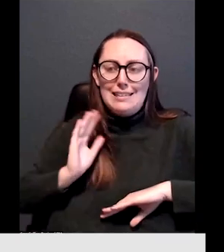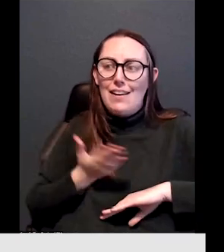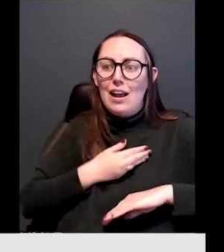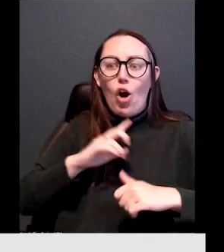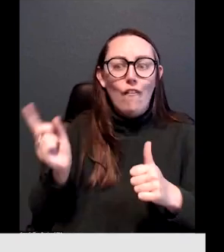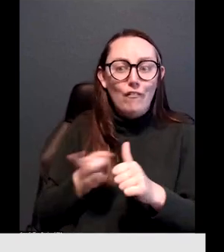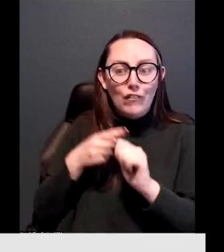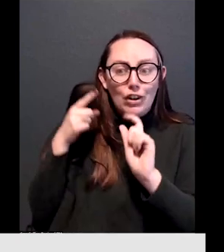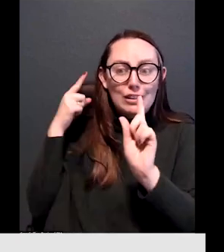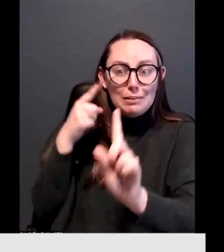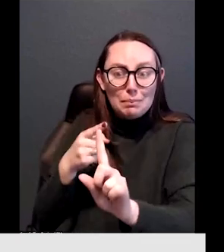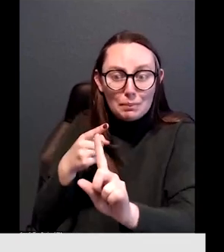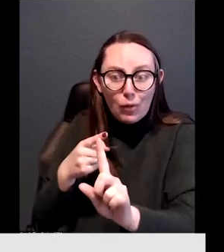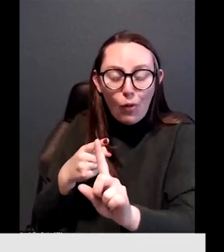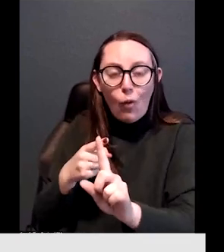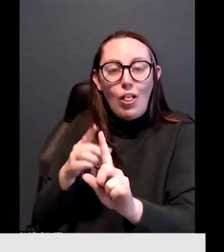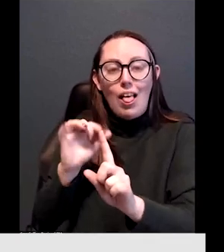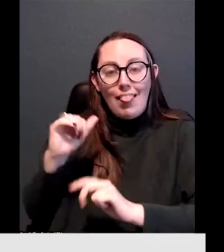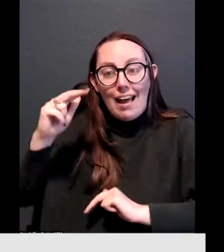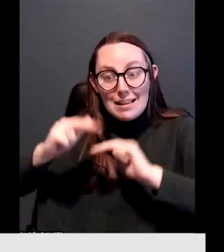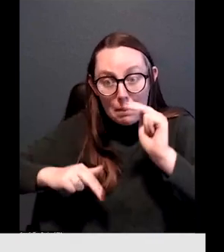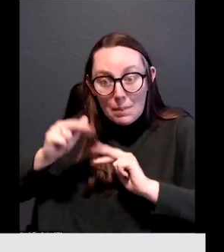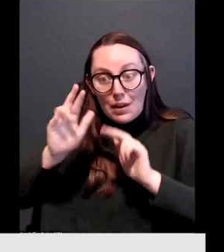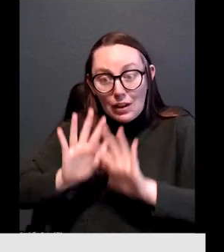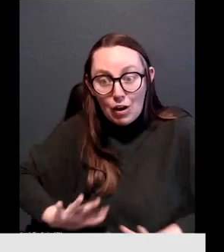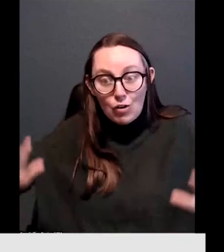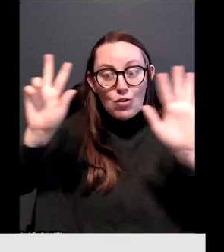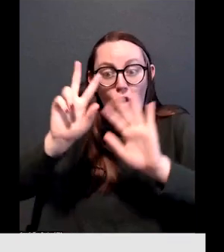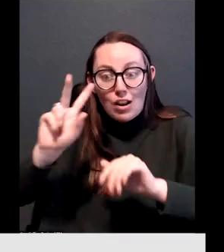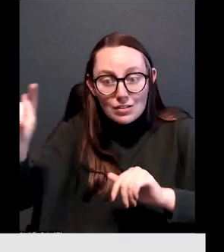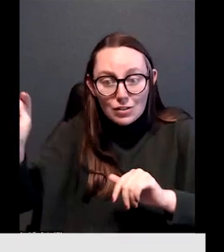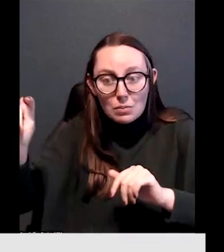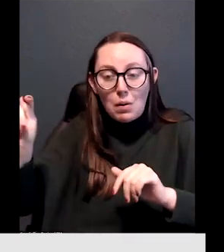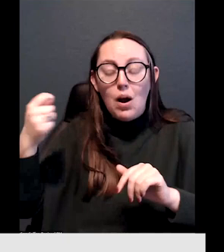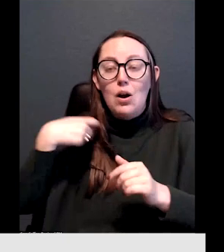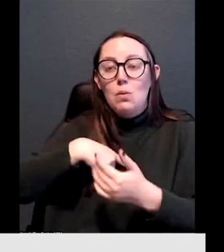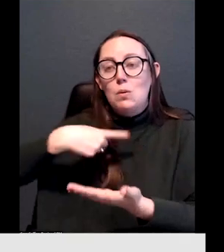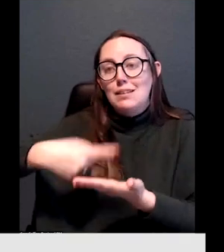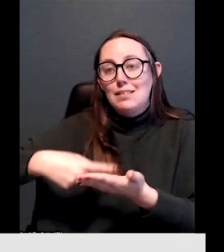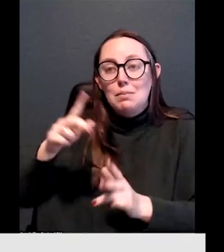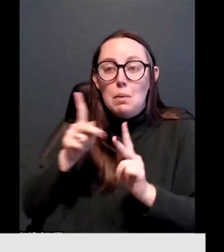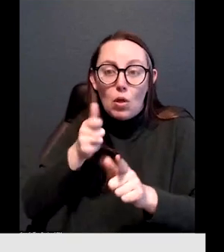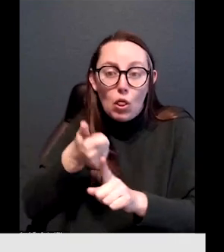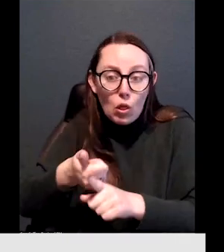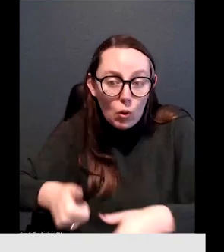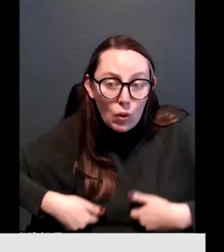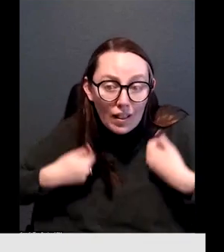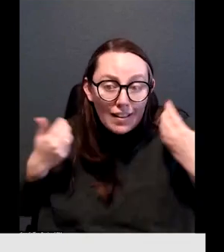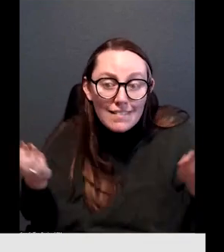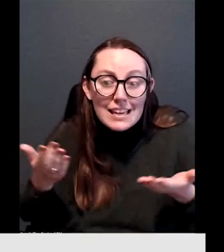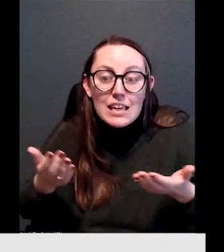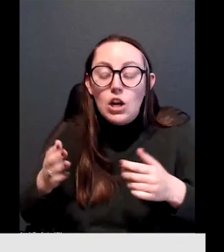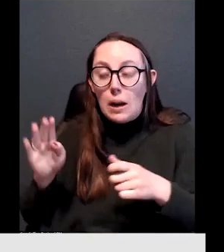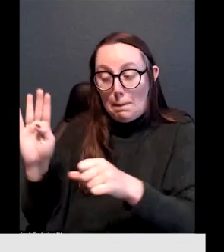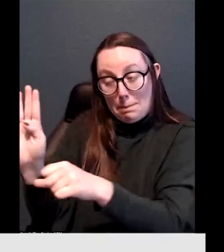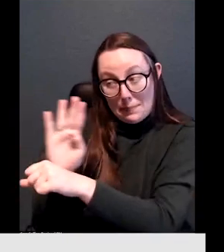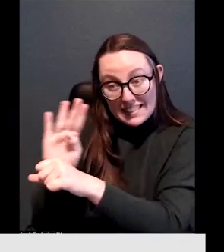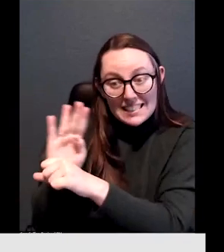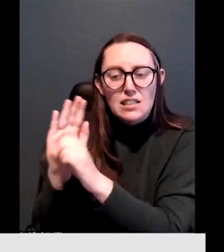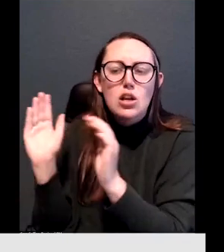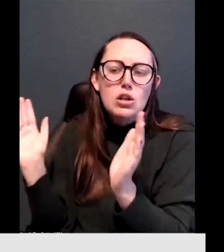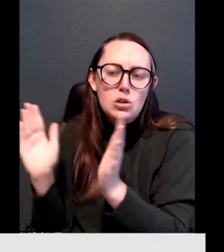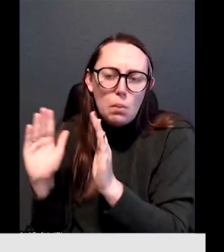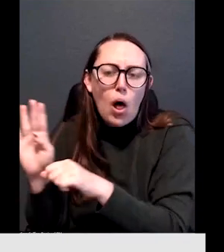businesses, you know, we're mostly talking, we're really talking about small businesses,